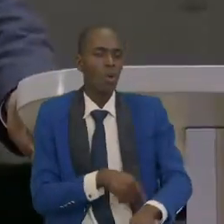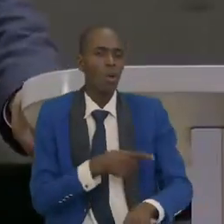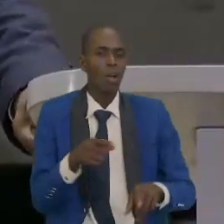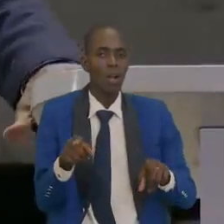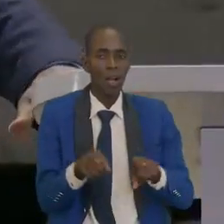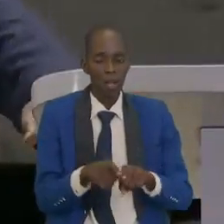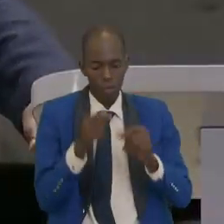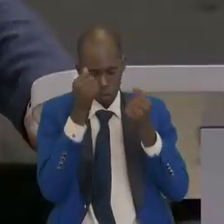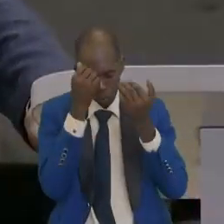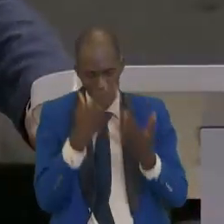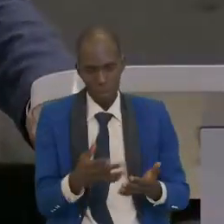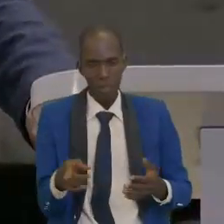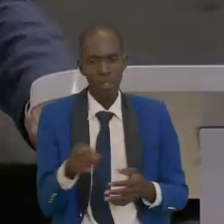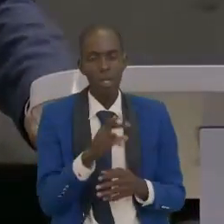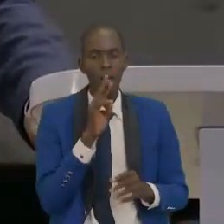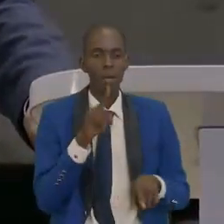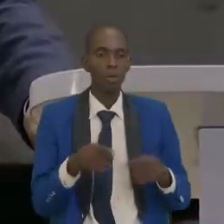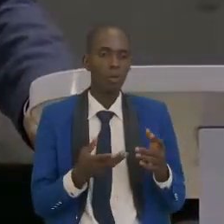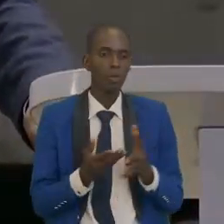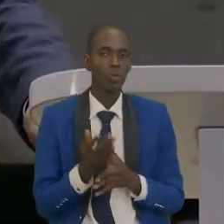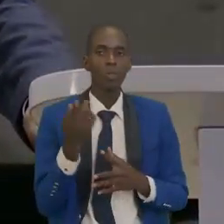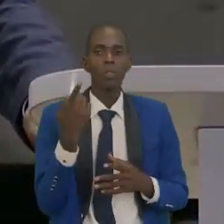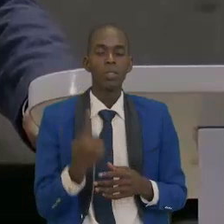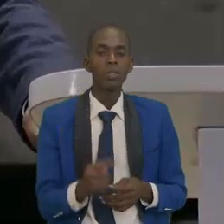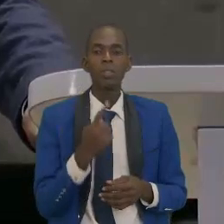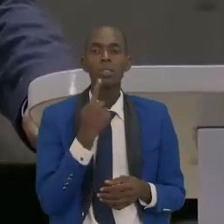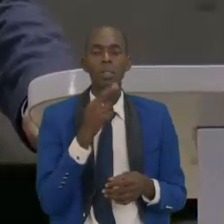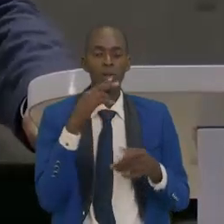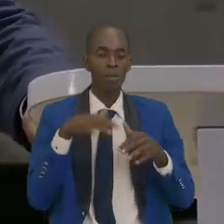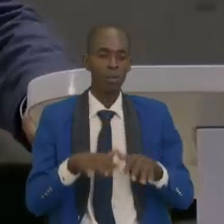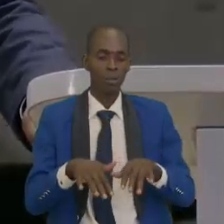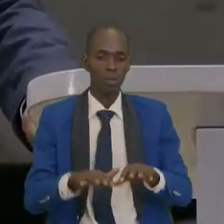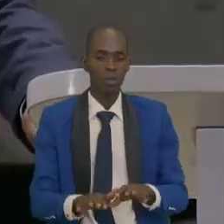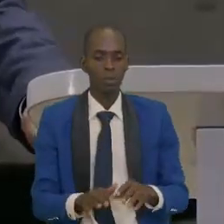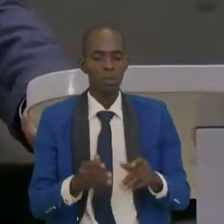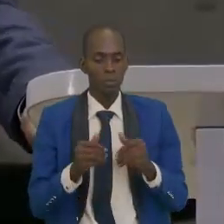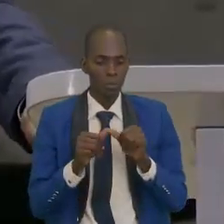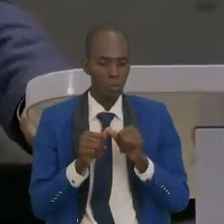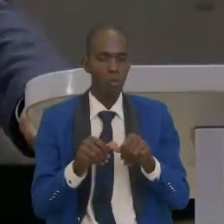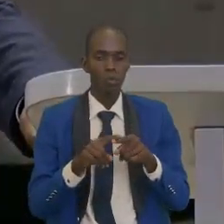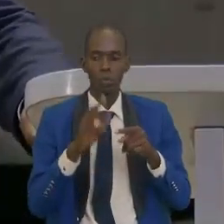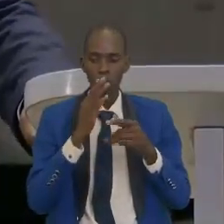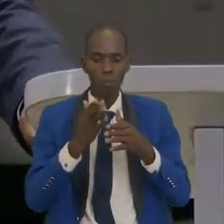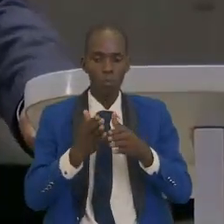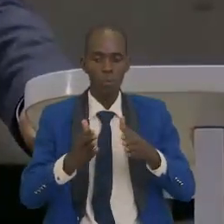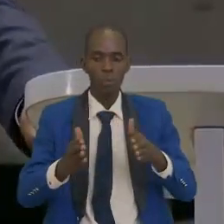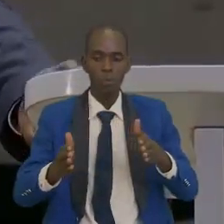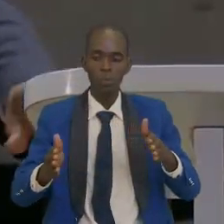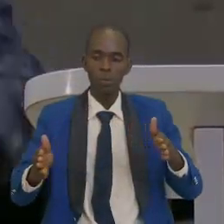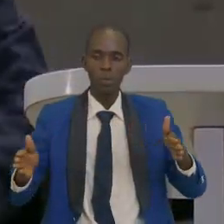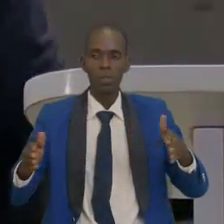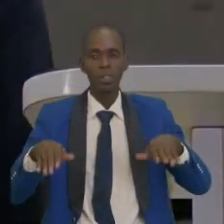they were going through the sea remained patted and gave them a way to walk